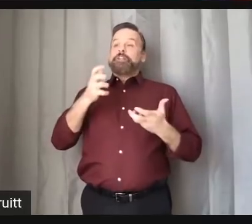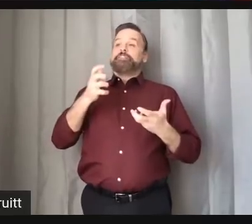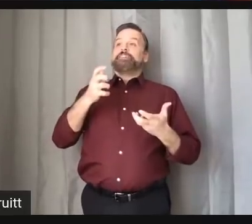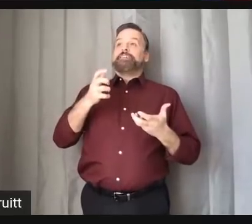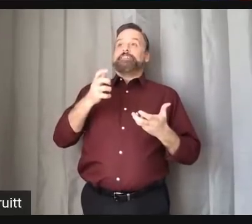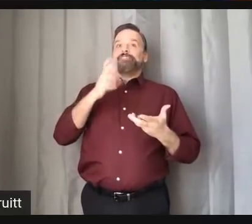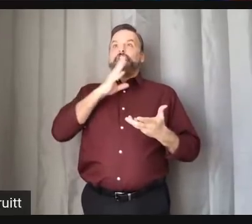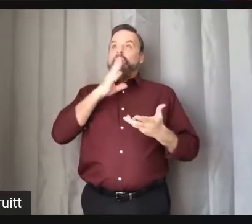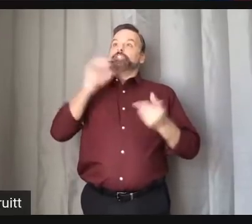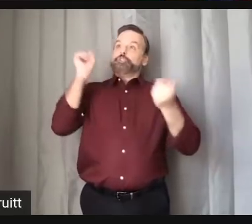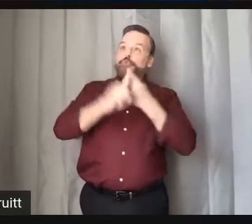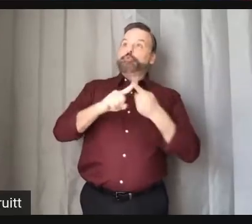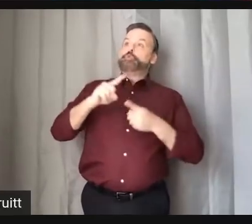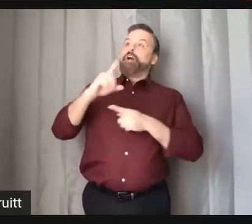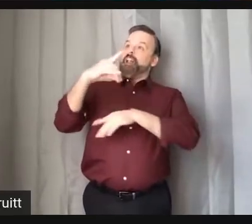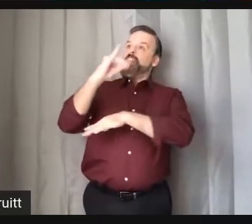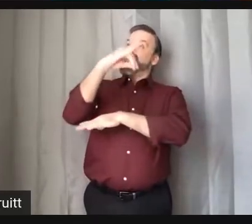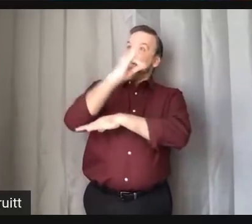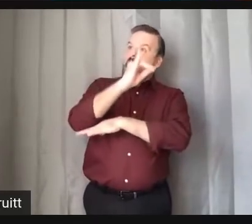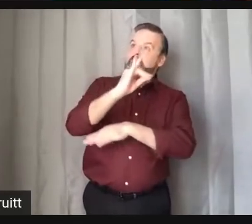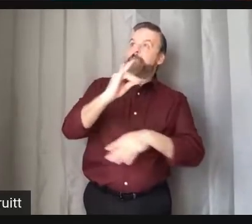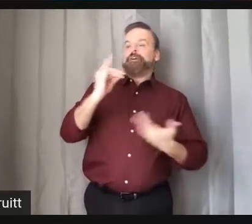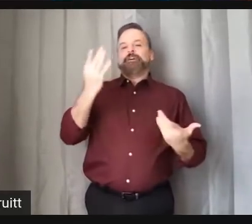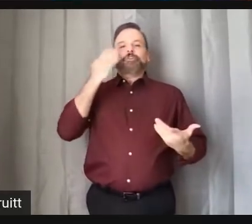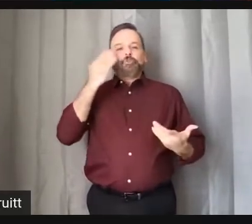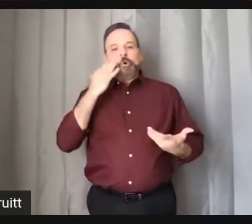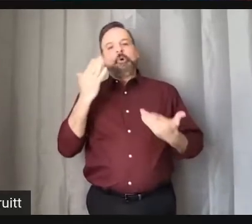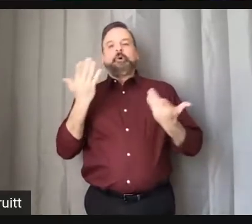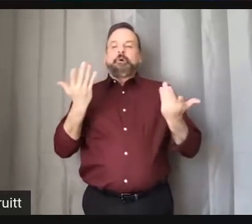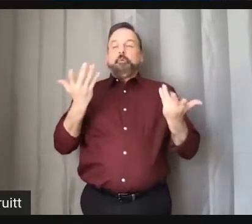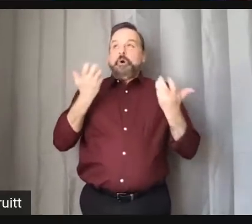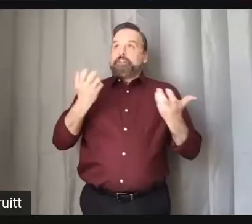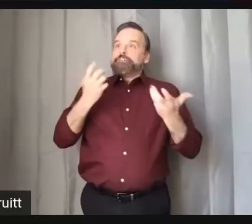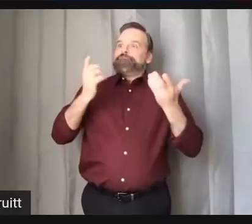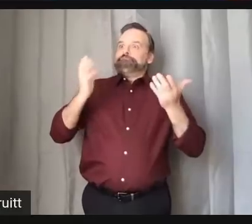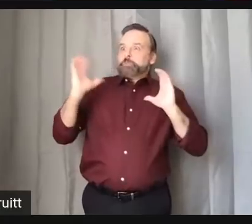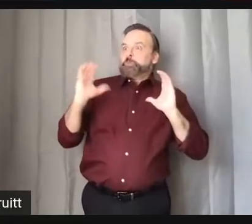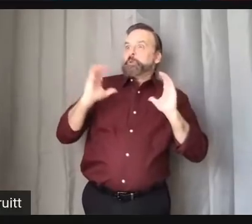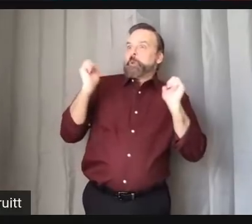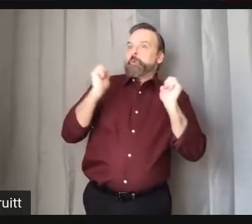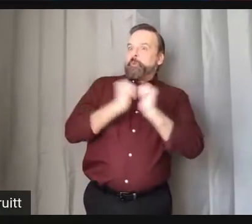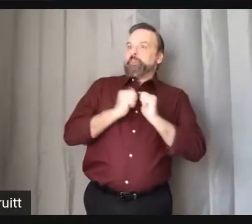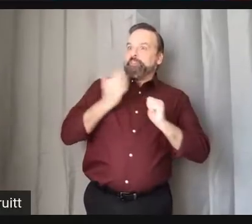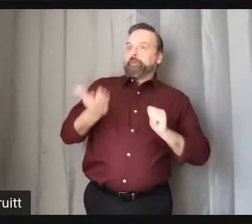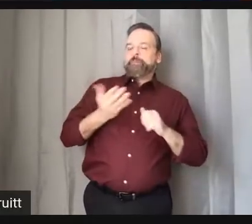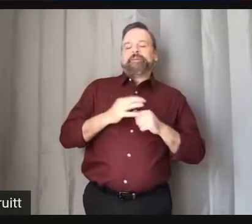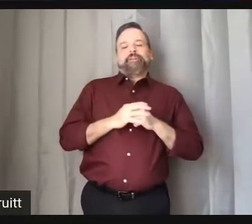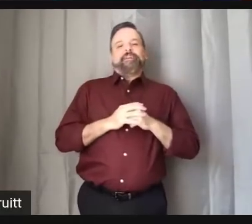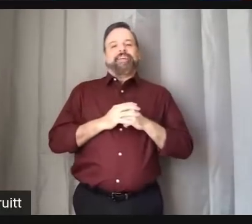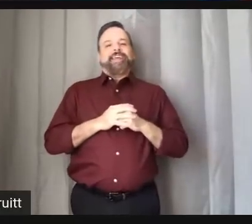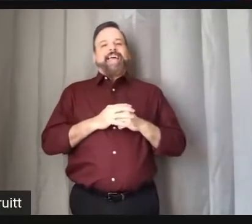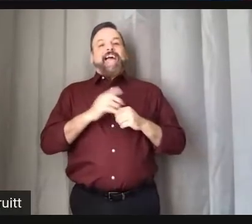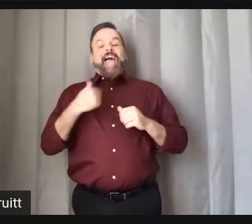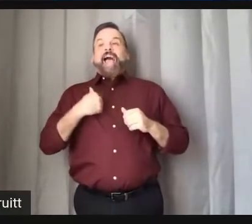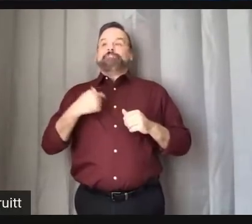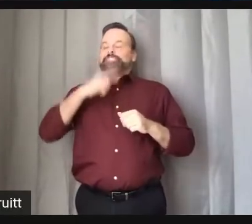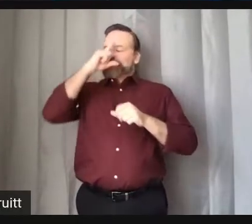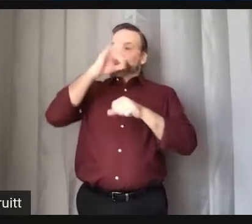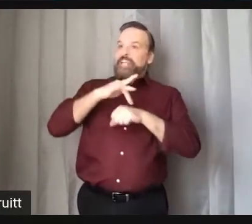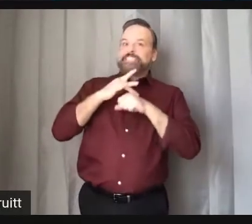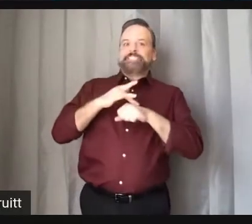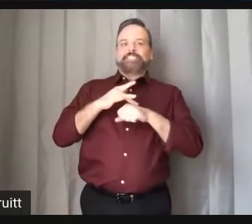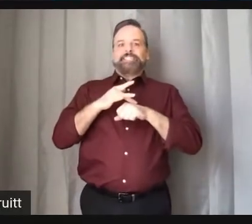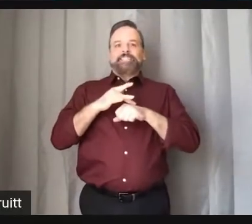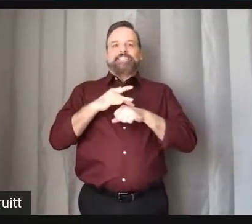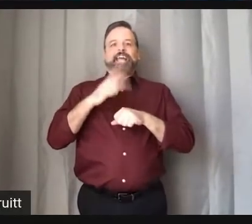kids, there's at least like a hand or two, you know. Anyway, the point is I was so like fascinated by them that I leaned my head